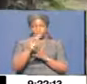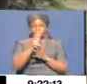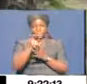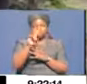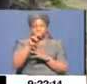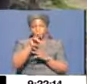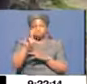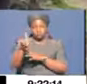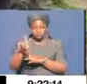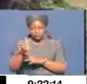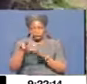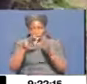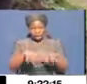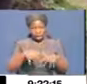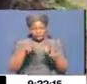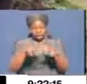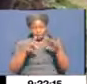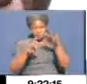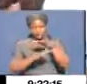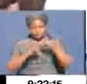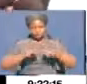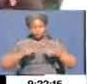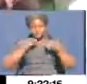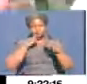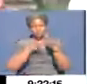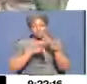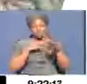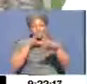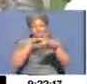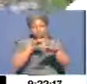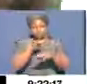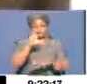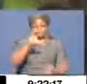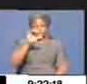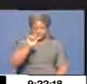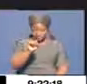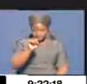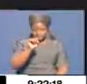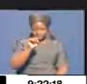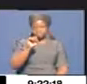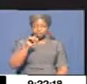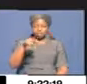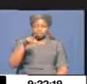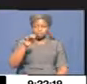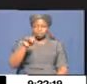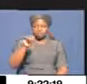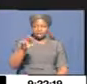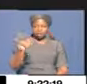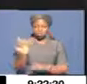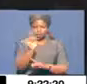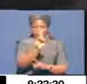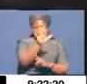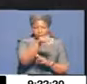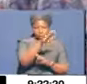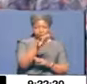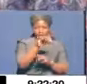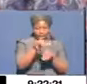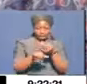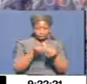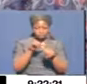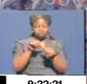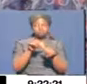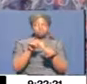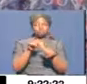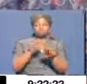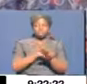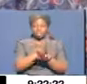Waruguru revealed that they have summoned the Agriculture Cabinet Secretary Peter Munya to Parliament on the delayed coffee cherry funds to farmers. And we